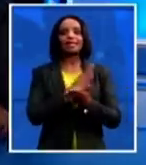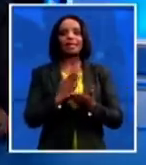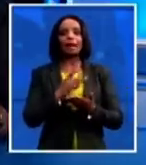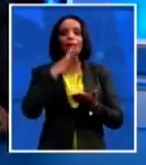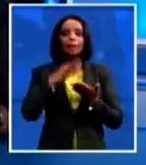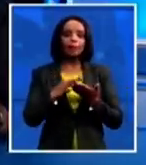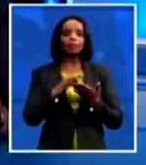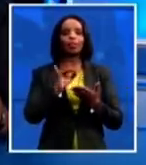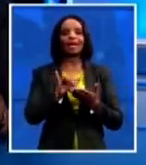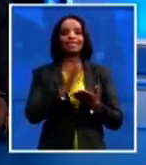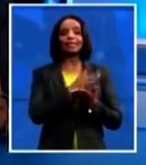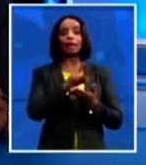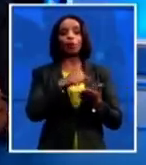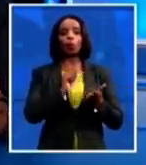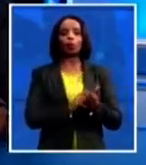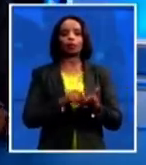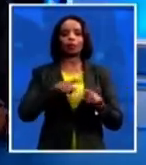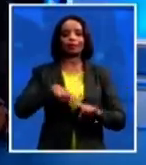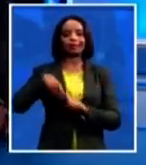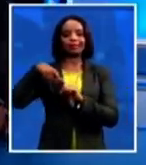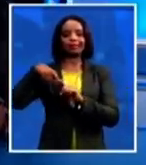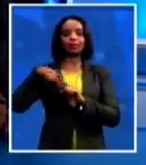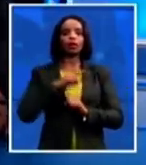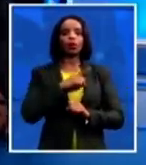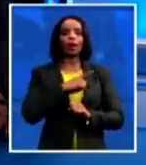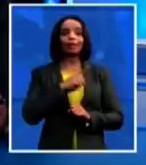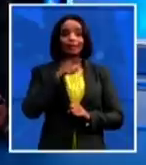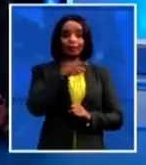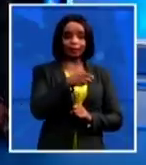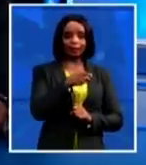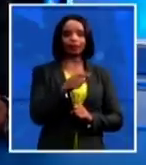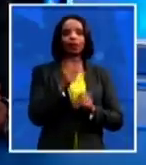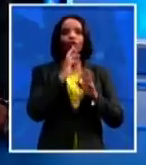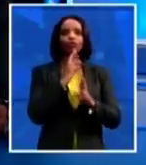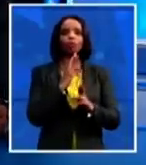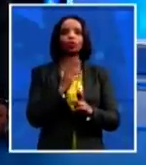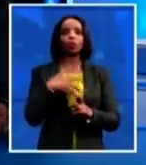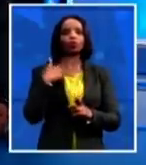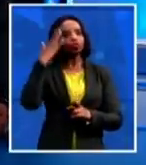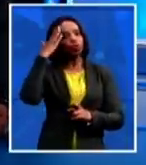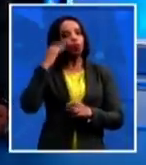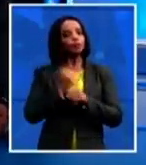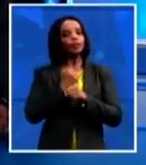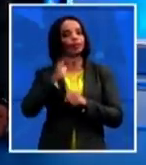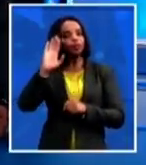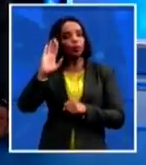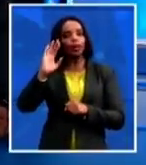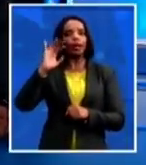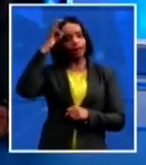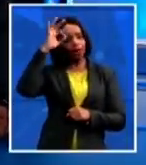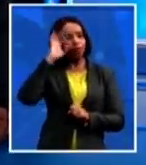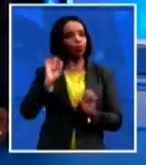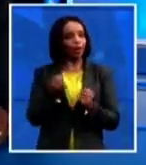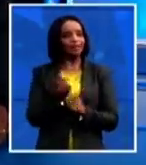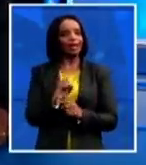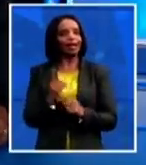to indicate the work that government is doing to counter corruption. He says the president has signed 9 proclamations in this financial